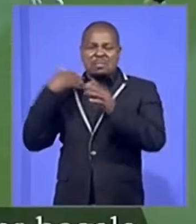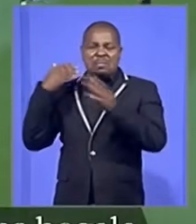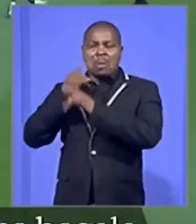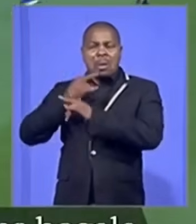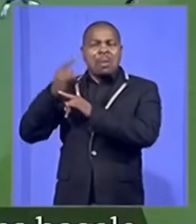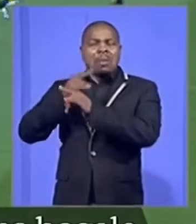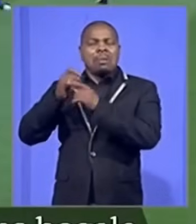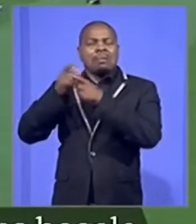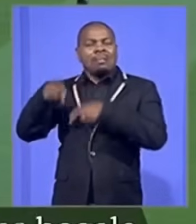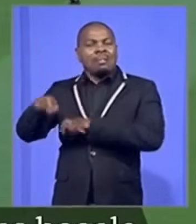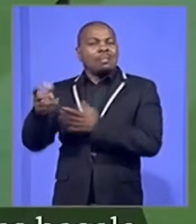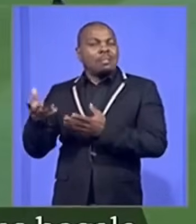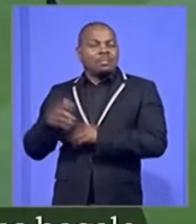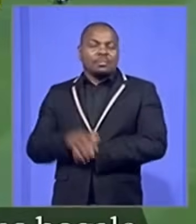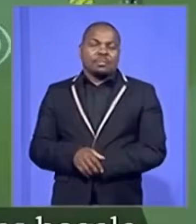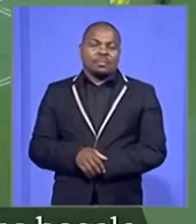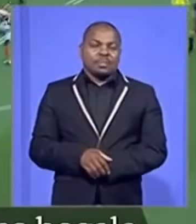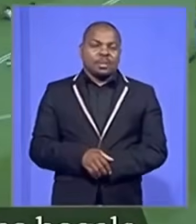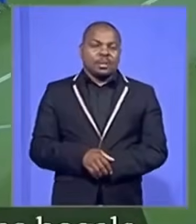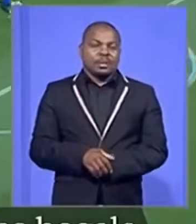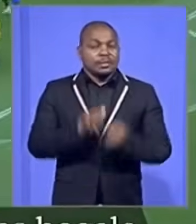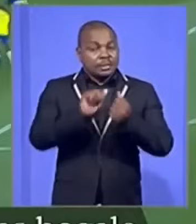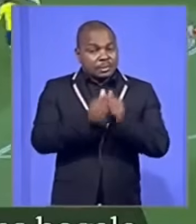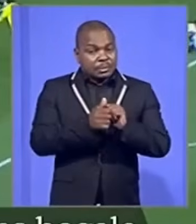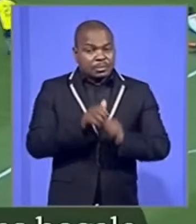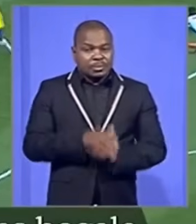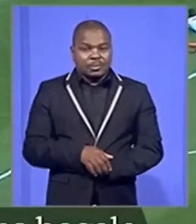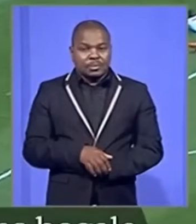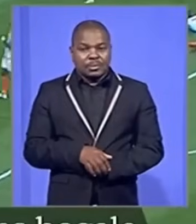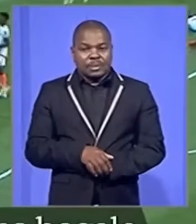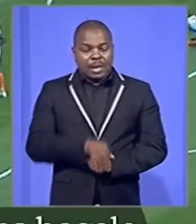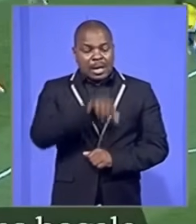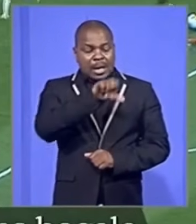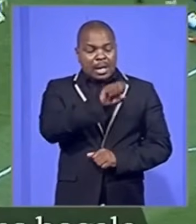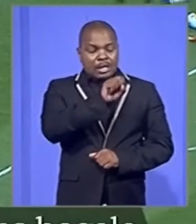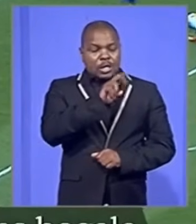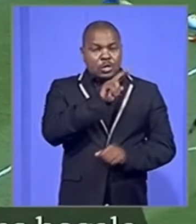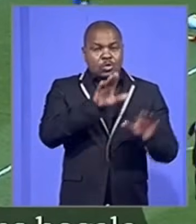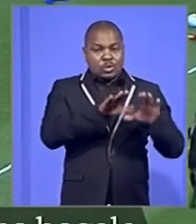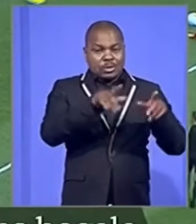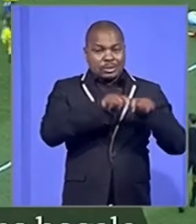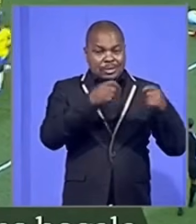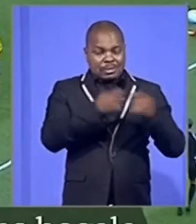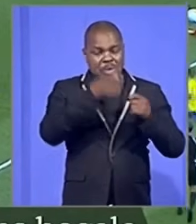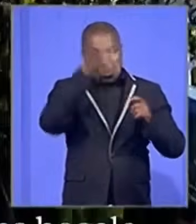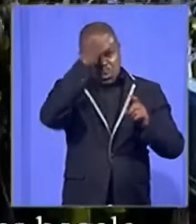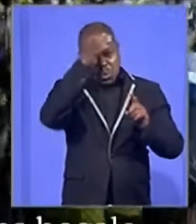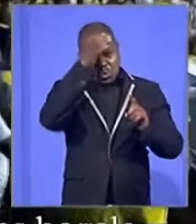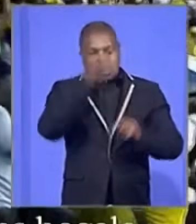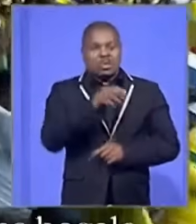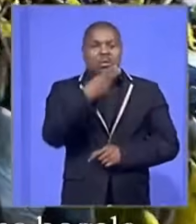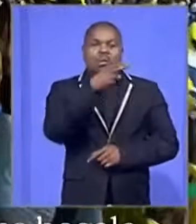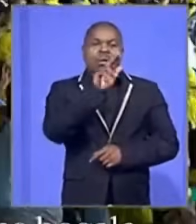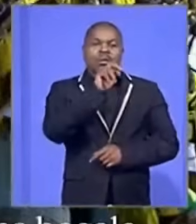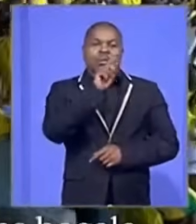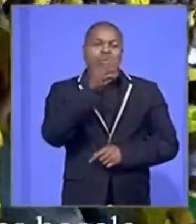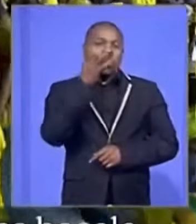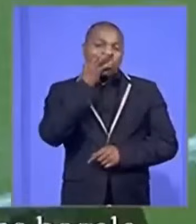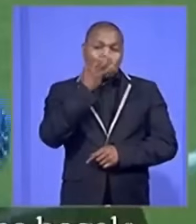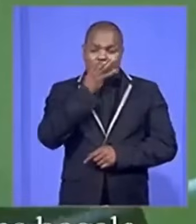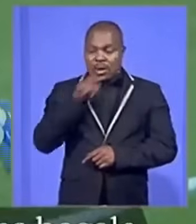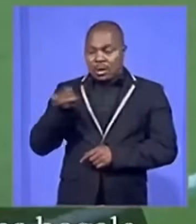various directions, lovely little Dipapading, mohlahli wa SuperSport United Gavin Hunt o re le ge Mamelodi Sundowns